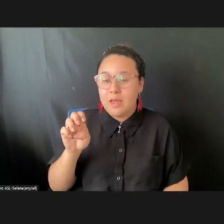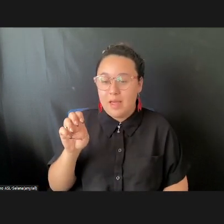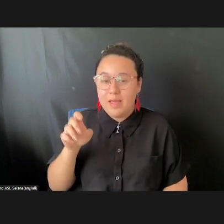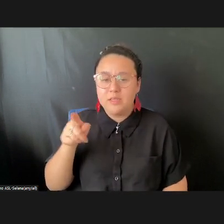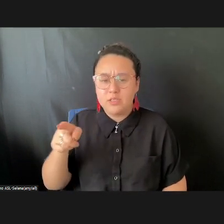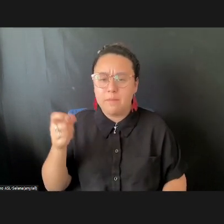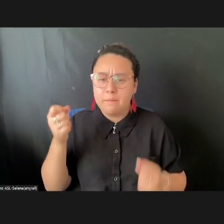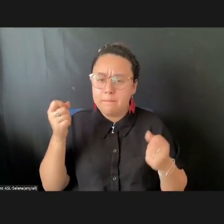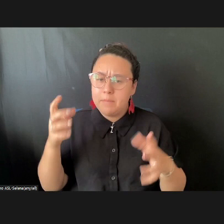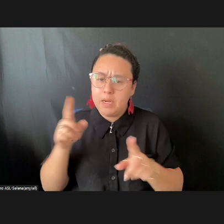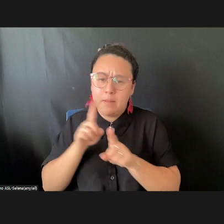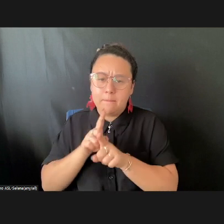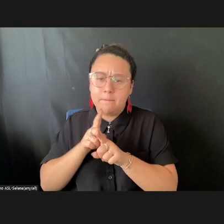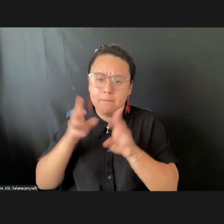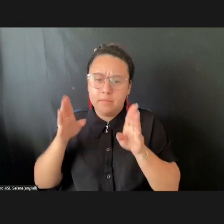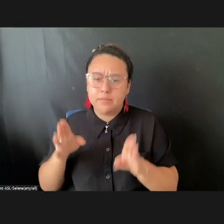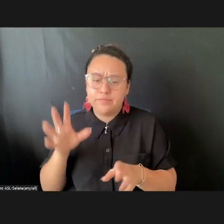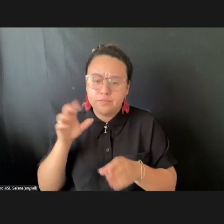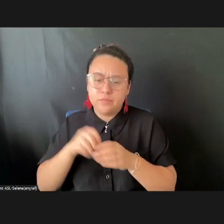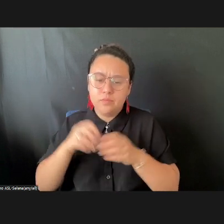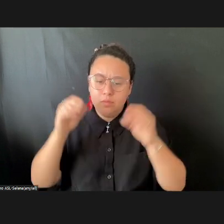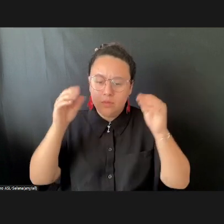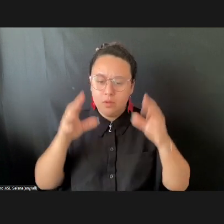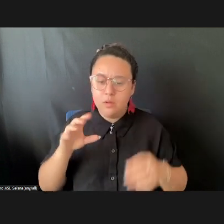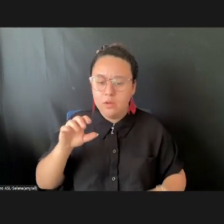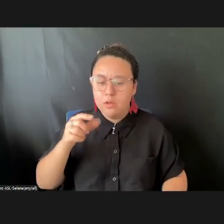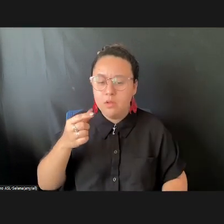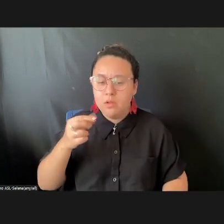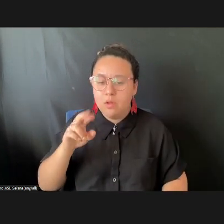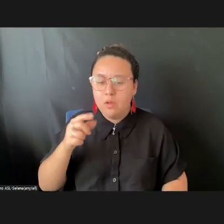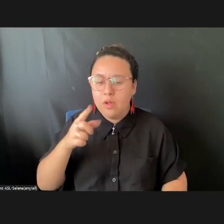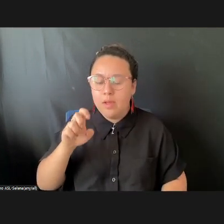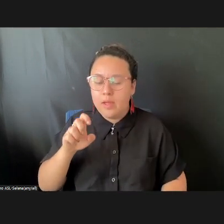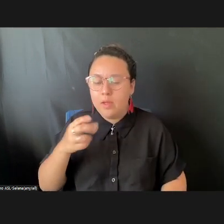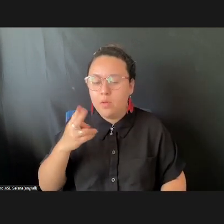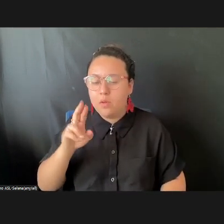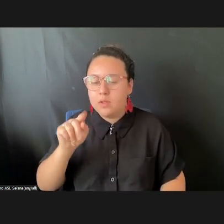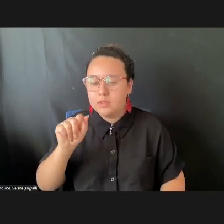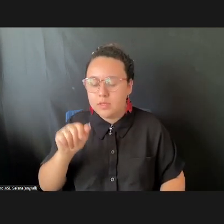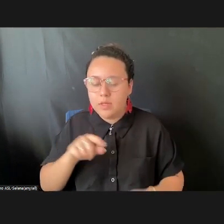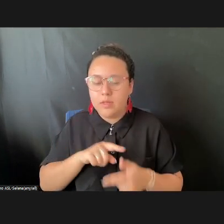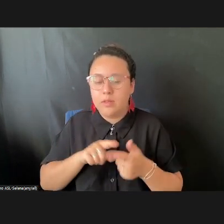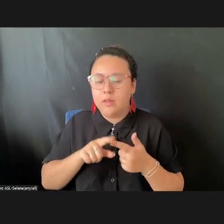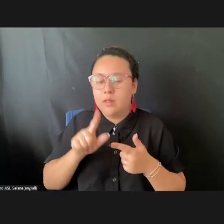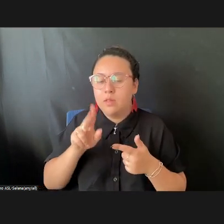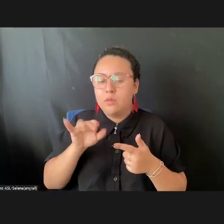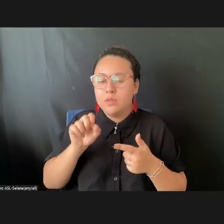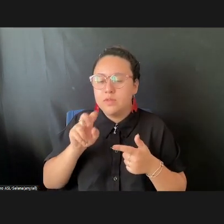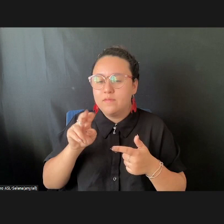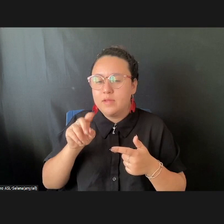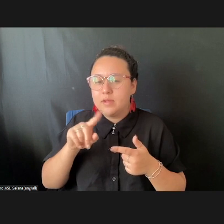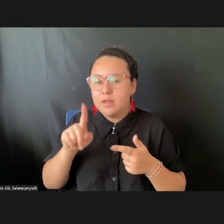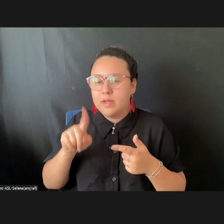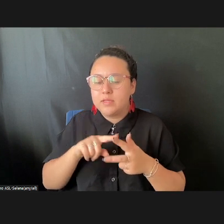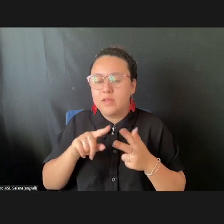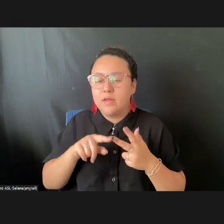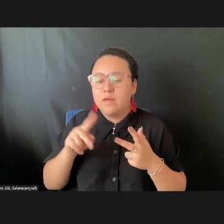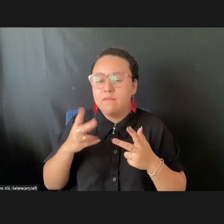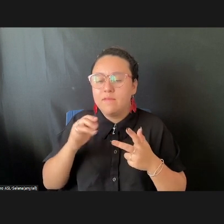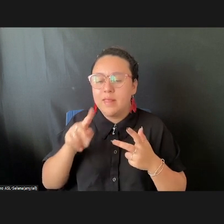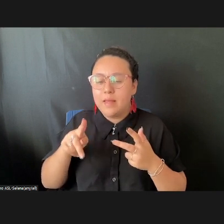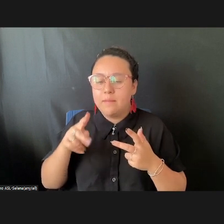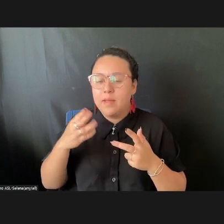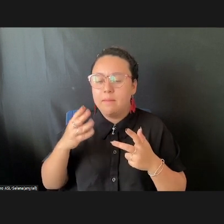her career, and they included Professor Jorge Huerta, Luis Valdez, Philip Himberg, Director